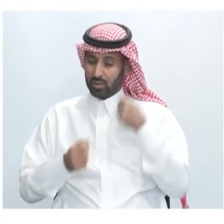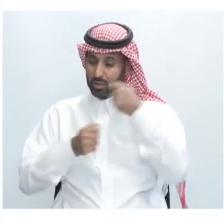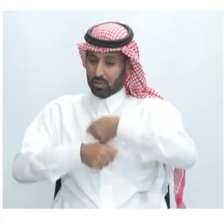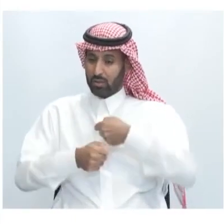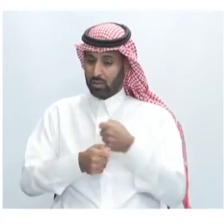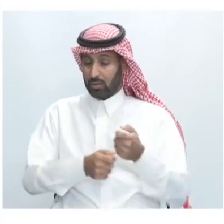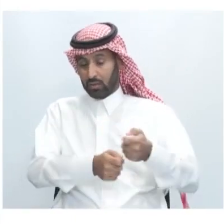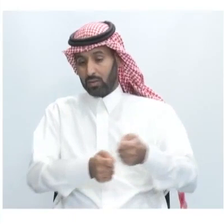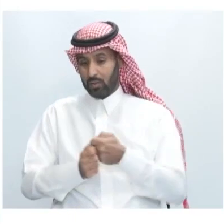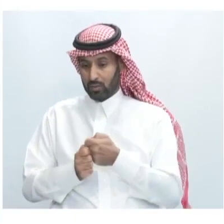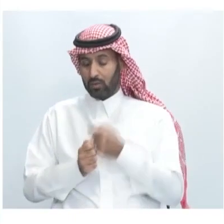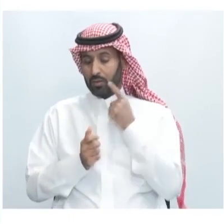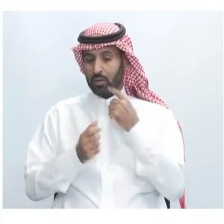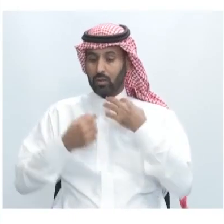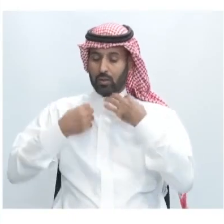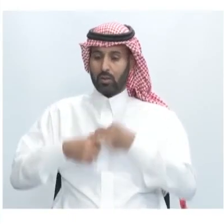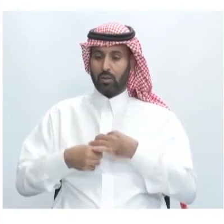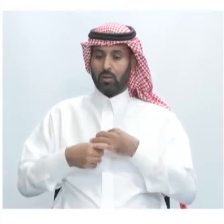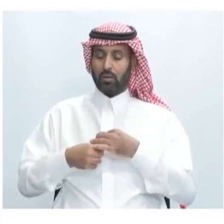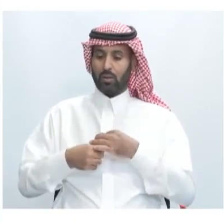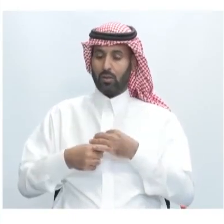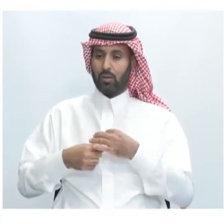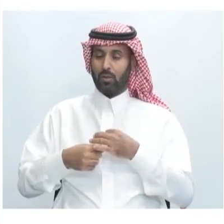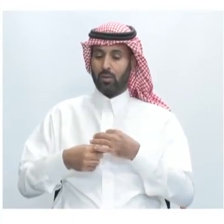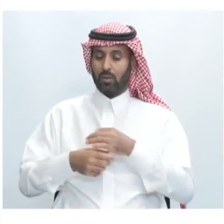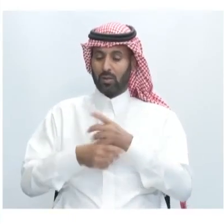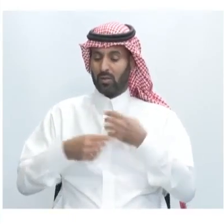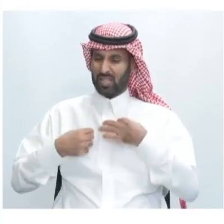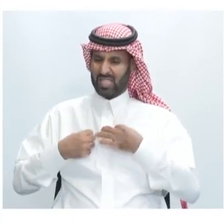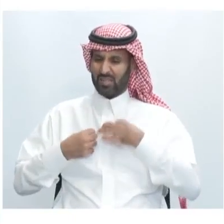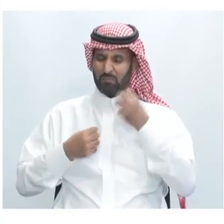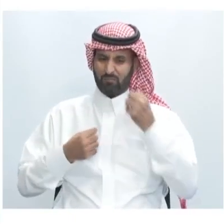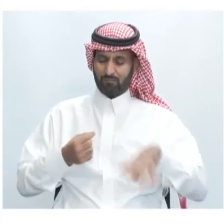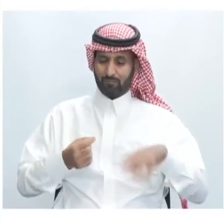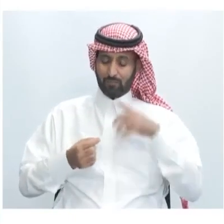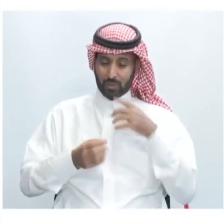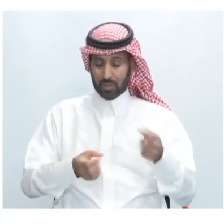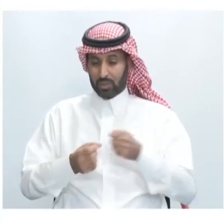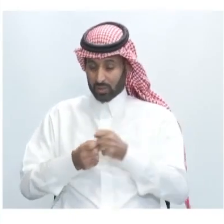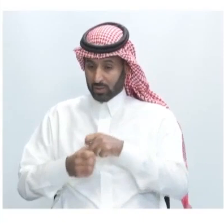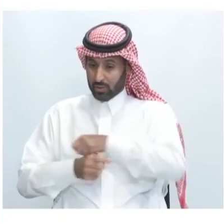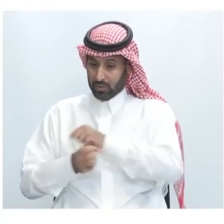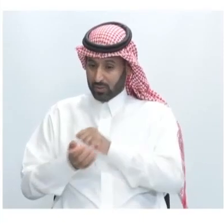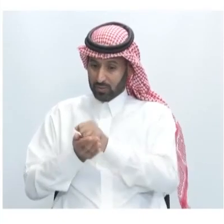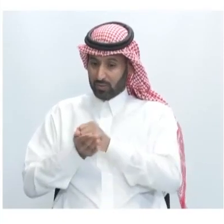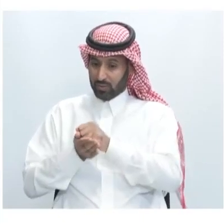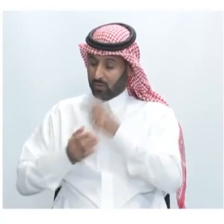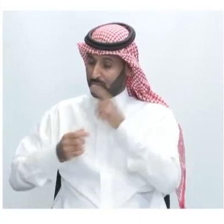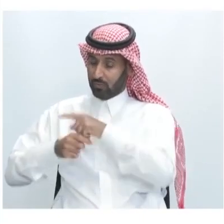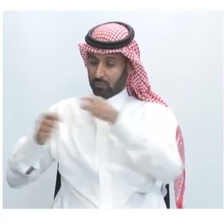room. Grab an of dirty clothes and bring it to the